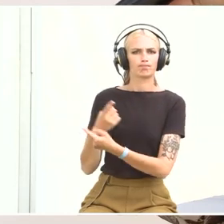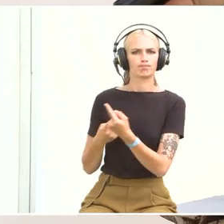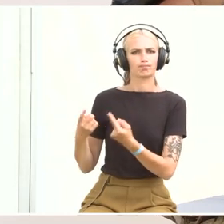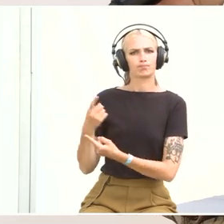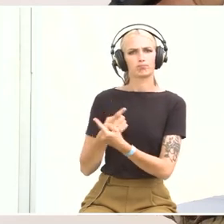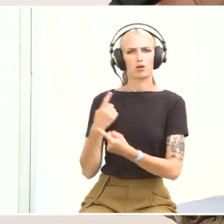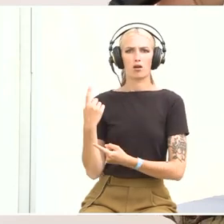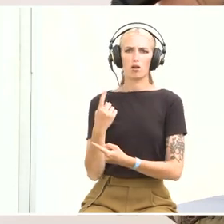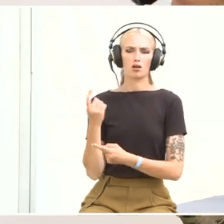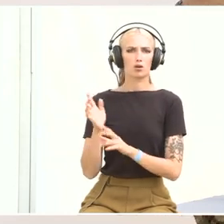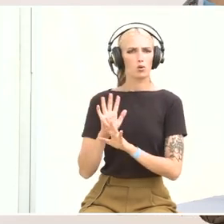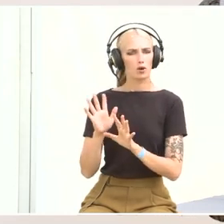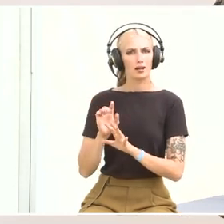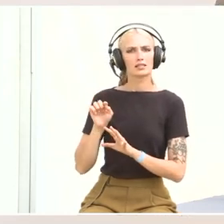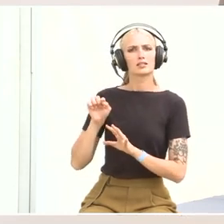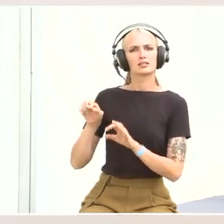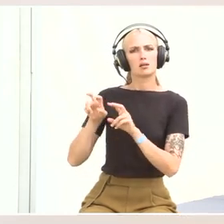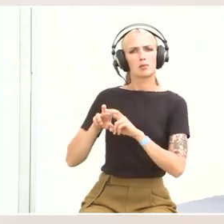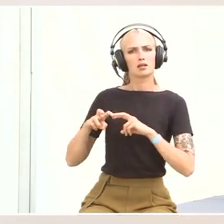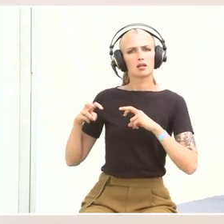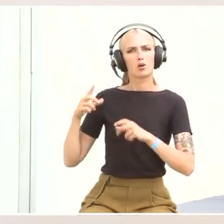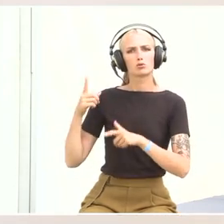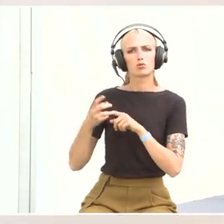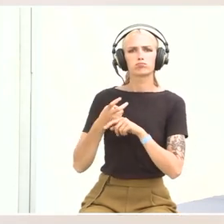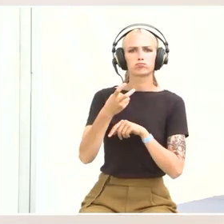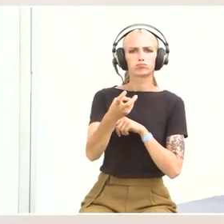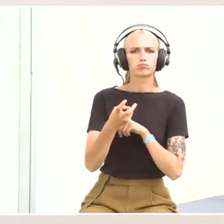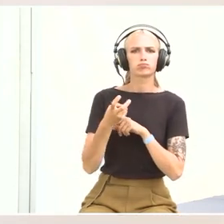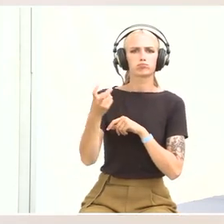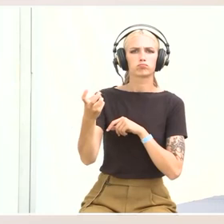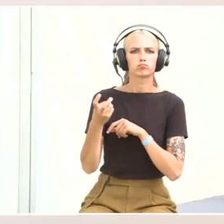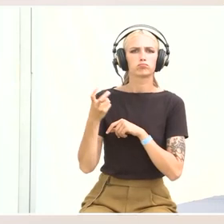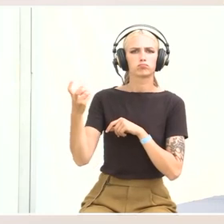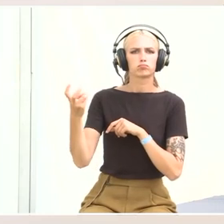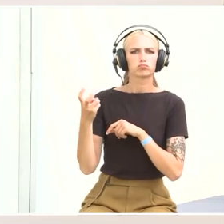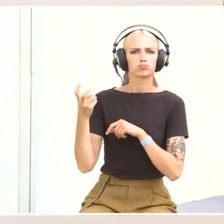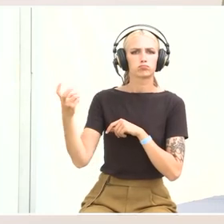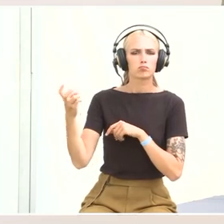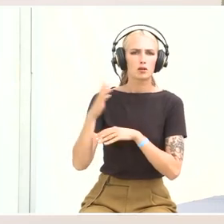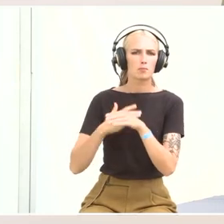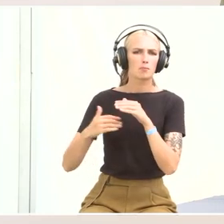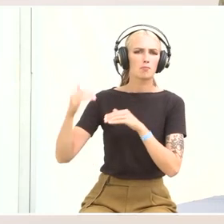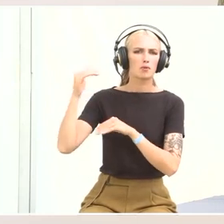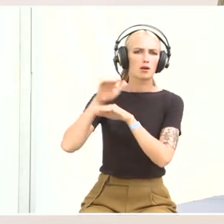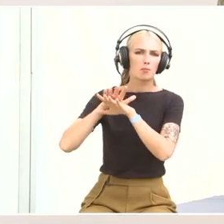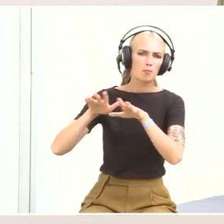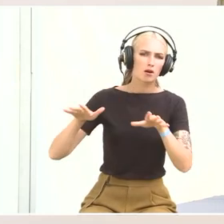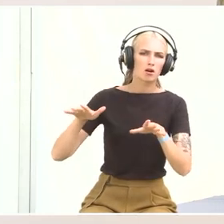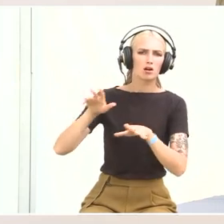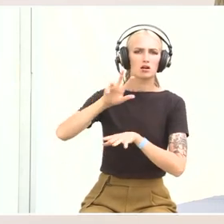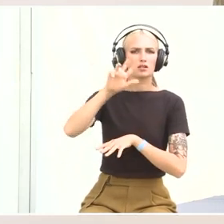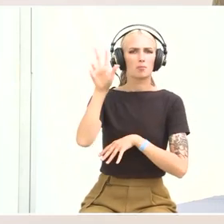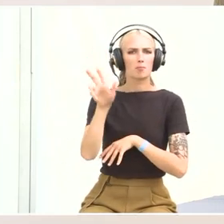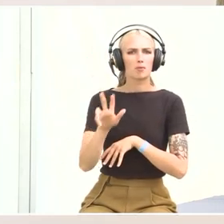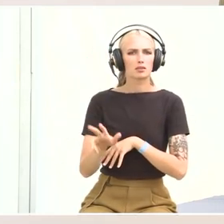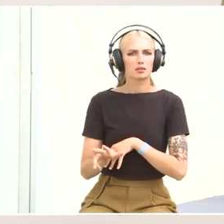panel that has been touring around some of the Nordic and Baltic